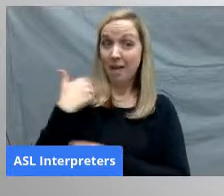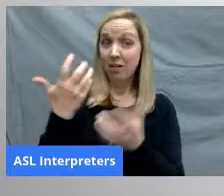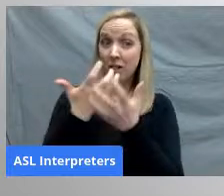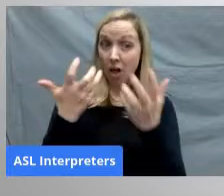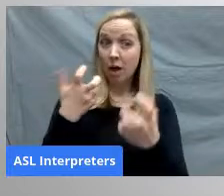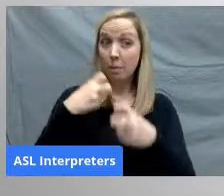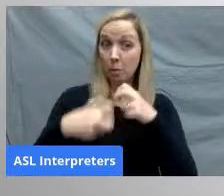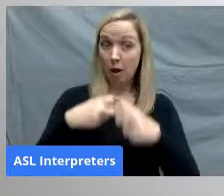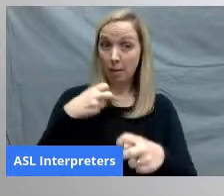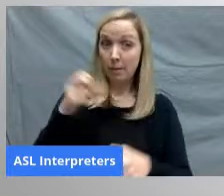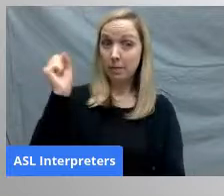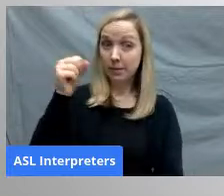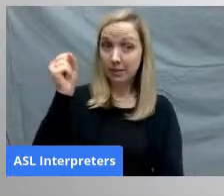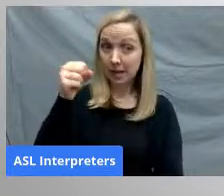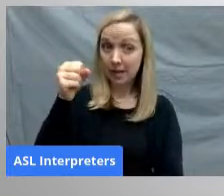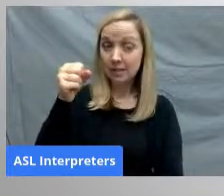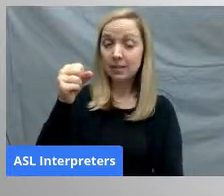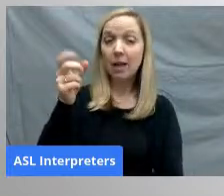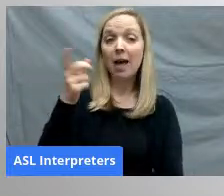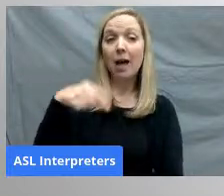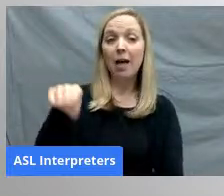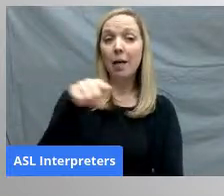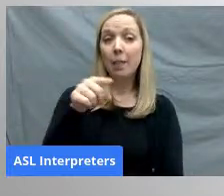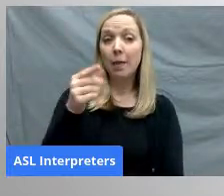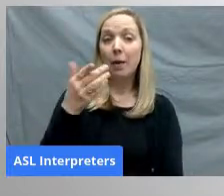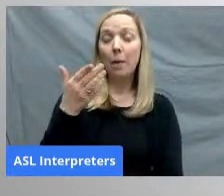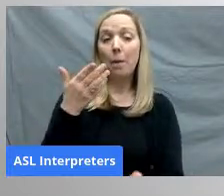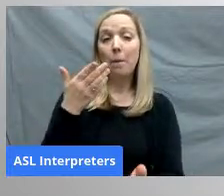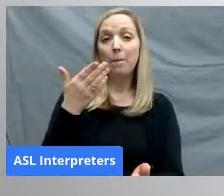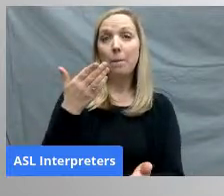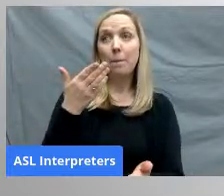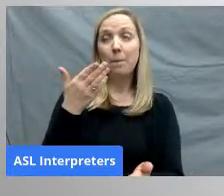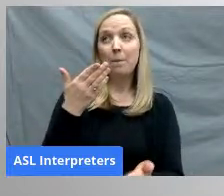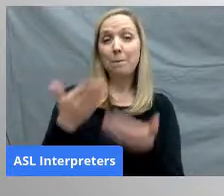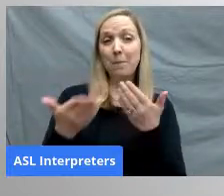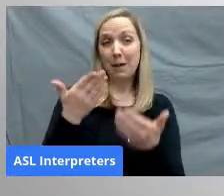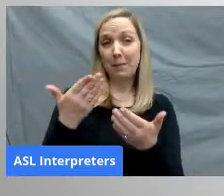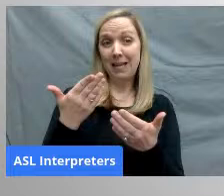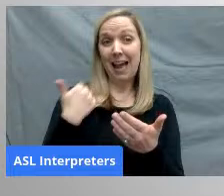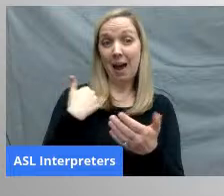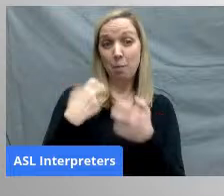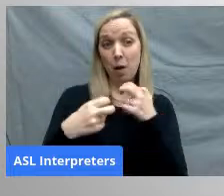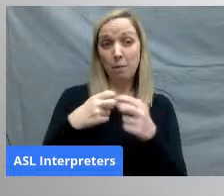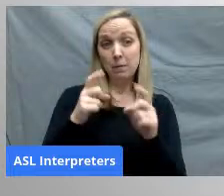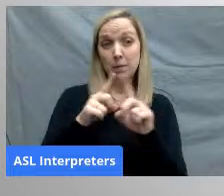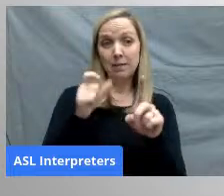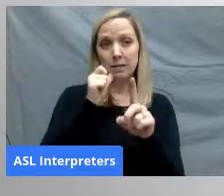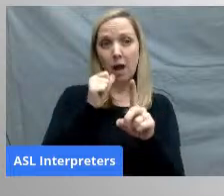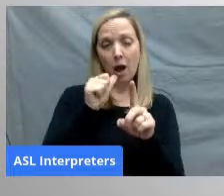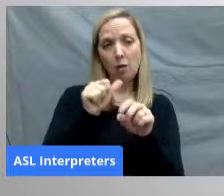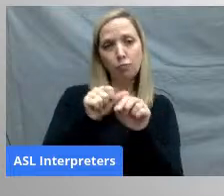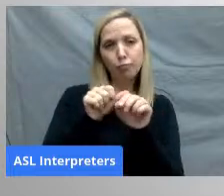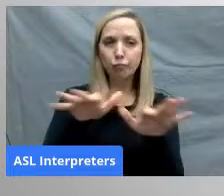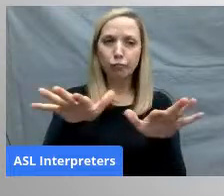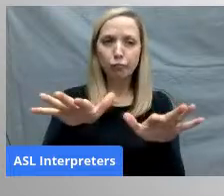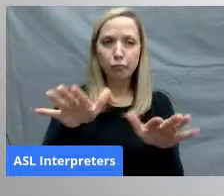aren't maybe as publicized or as known as some of our problems,